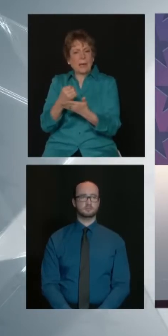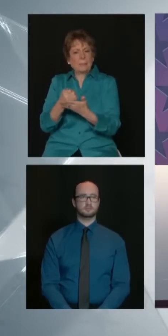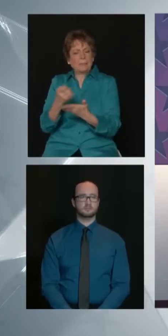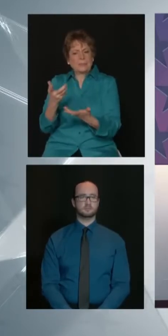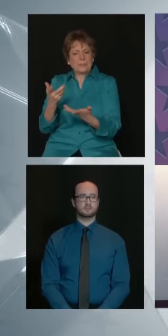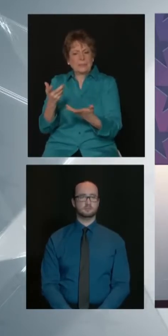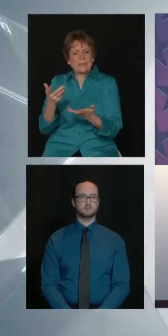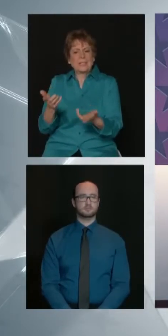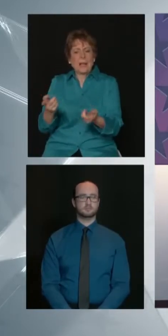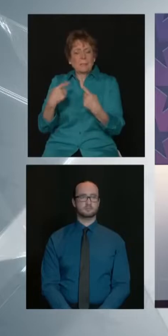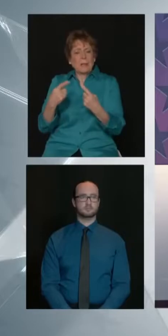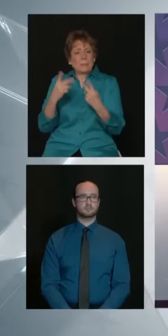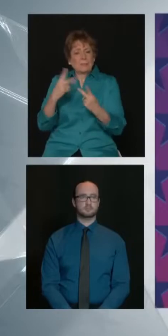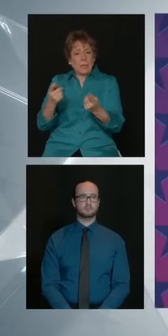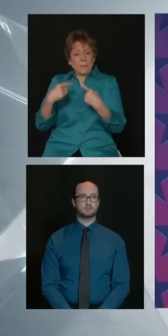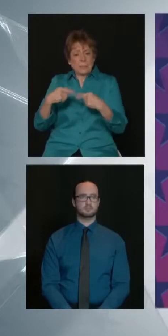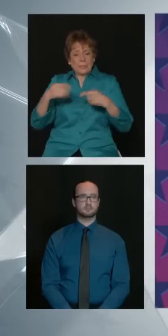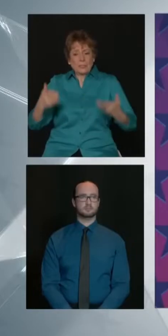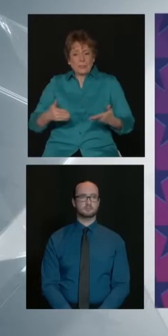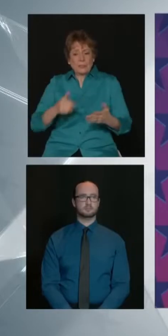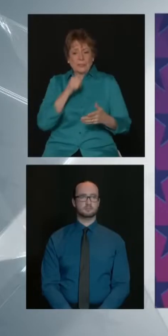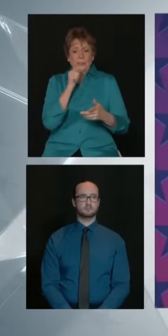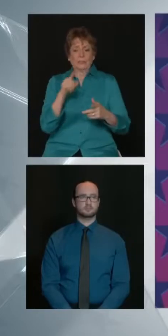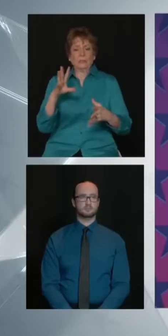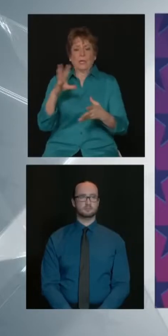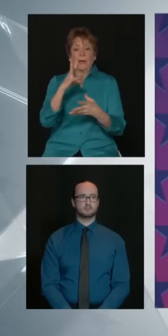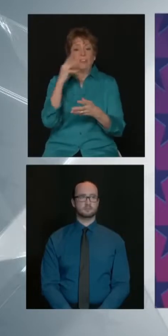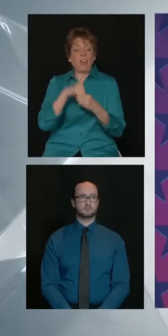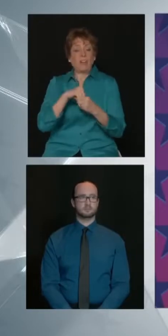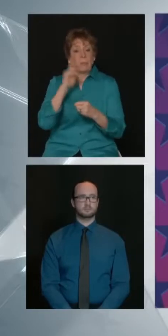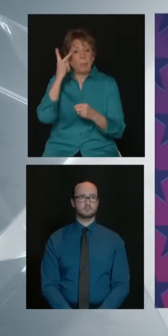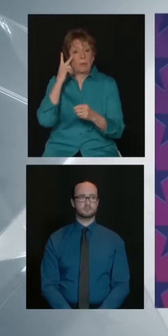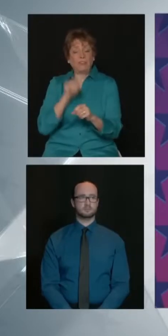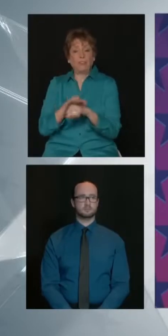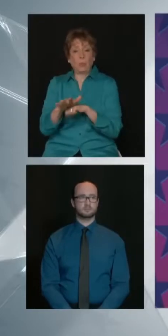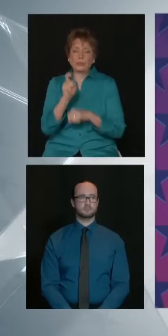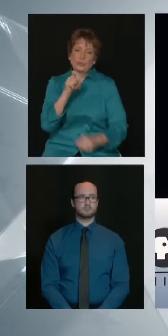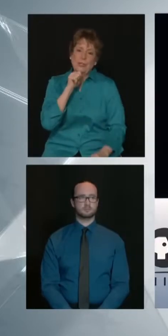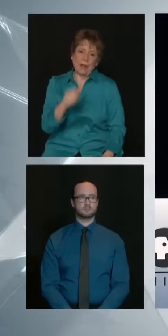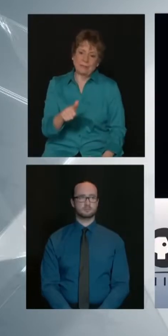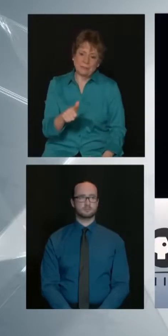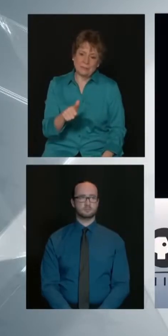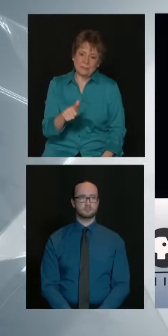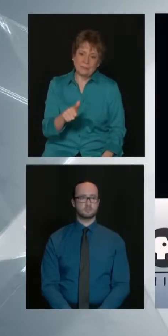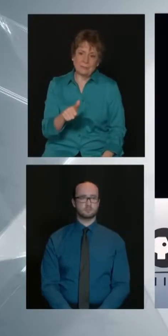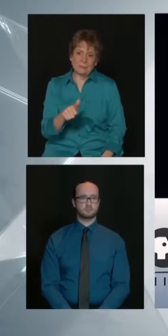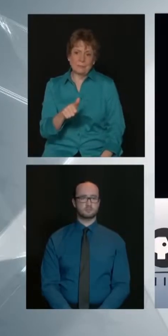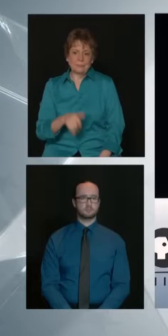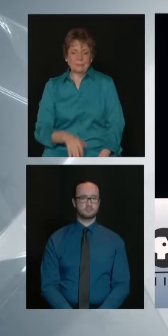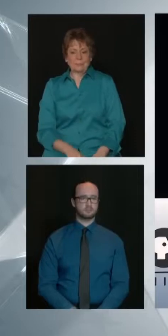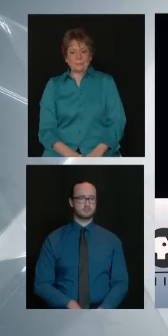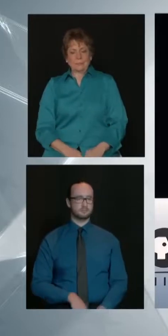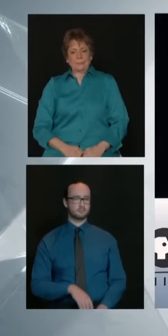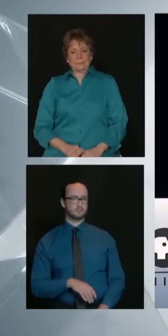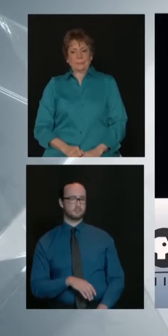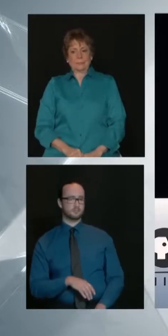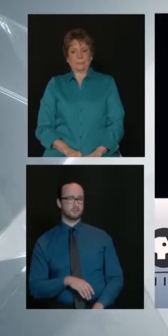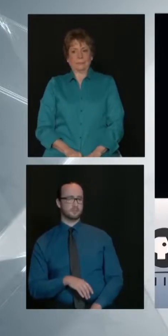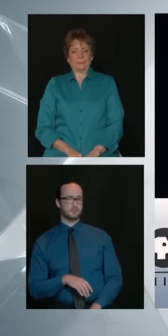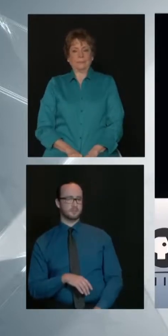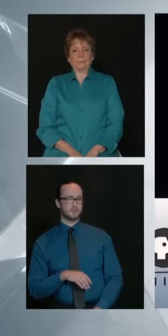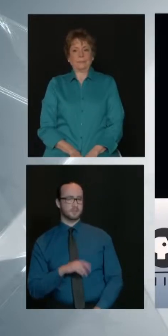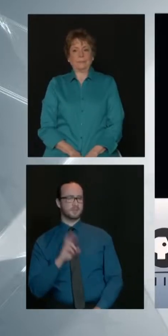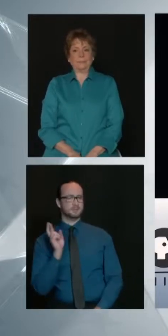Masters. Politicizing the issue, not understanding the issue. Respond, please. Oh, I understand it very well. I understand that Mark Kelly supports open